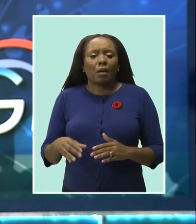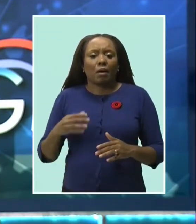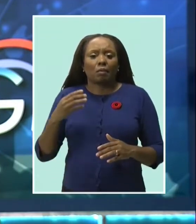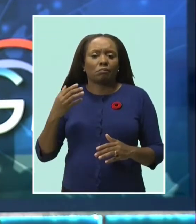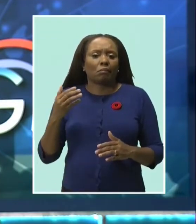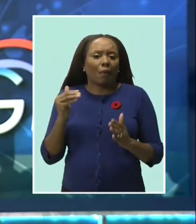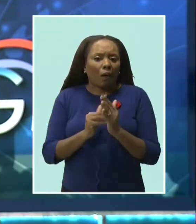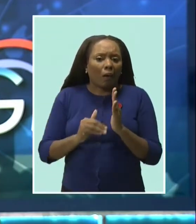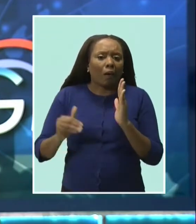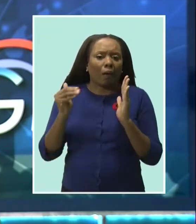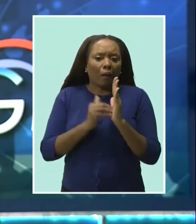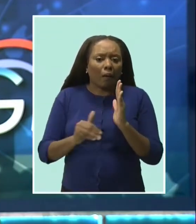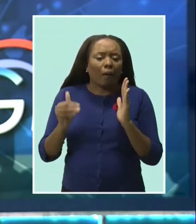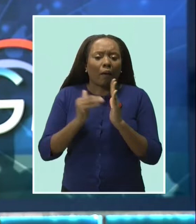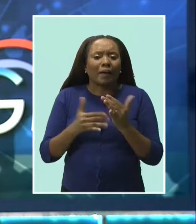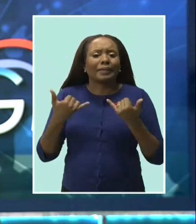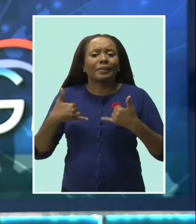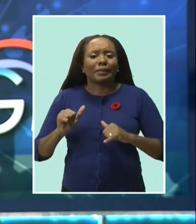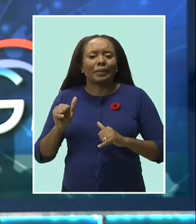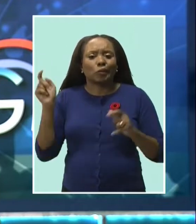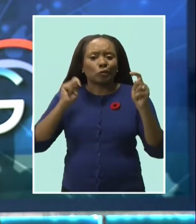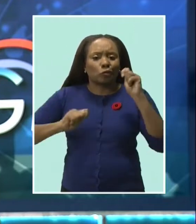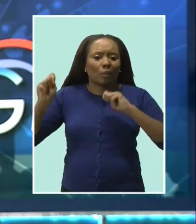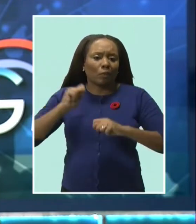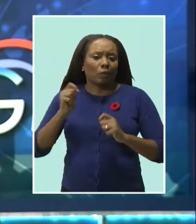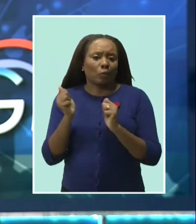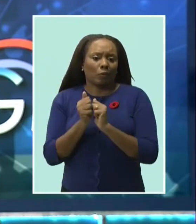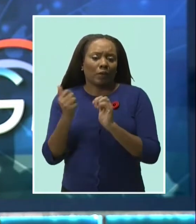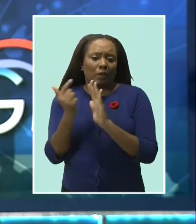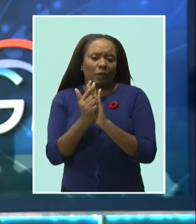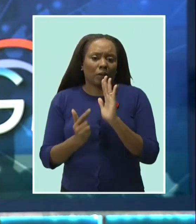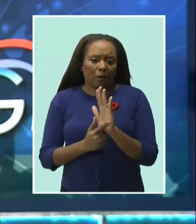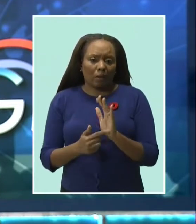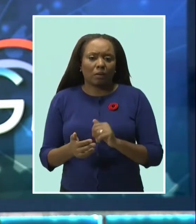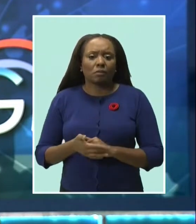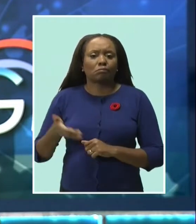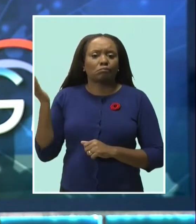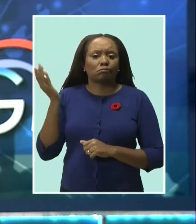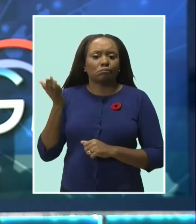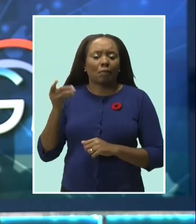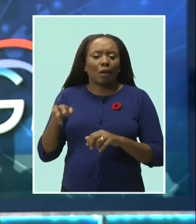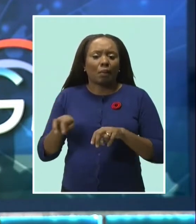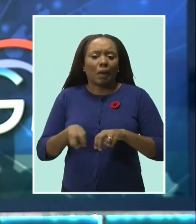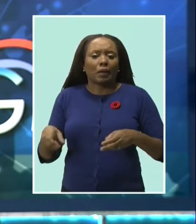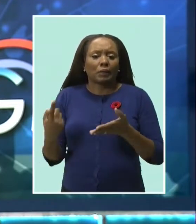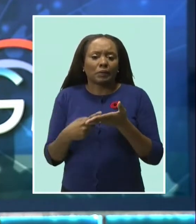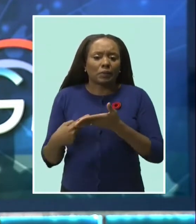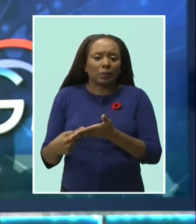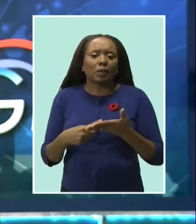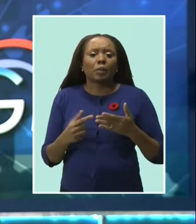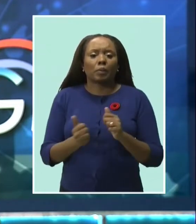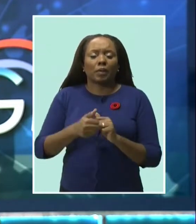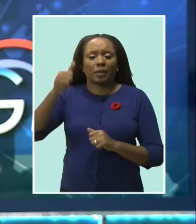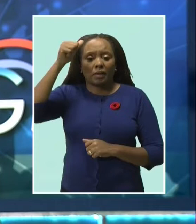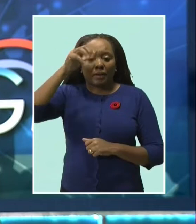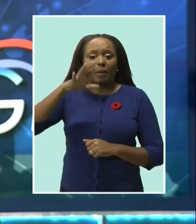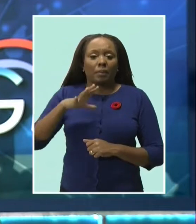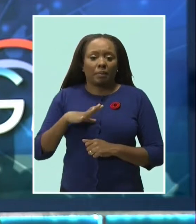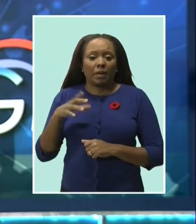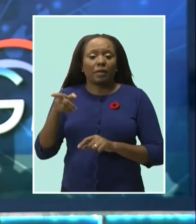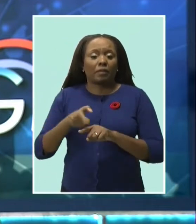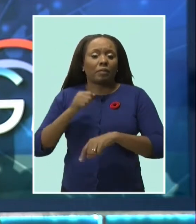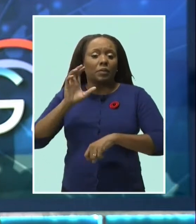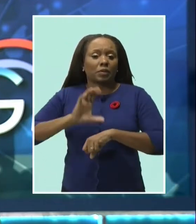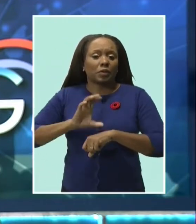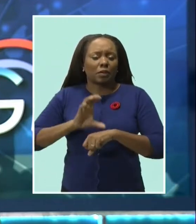themselves in trouble with the law. She weighed in on the matter during the latest Man Talk panel discussion hosted by the Men's Ministry of the Cave Hill